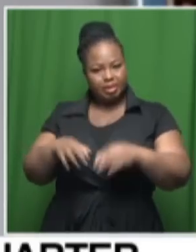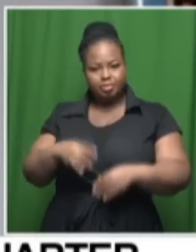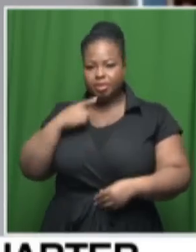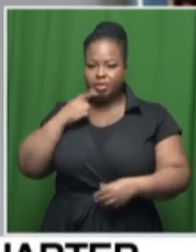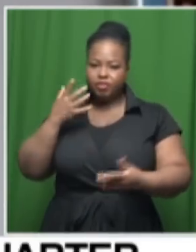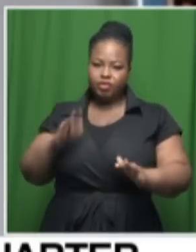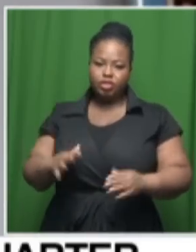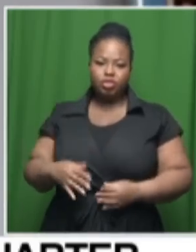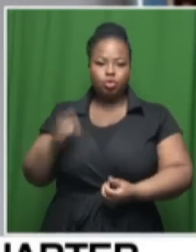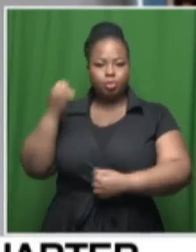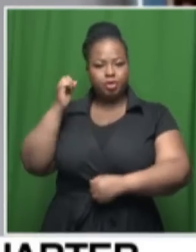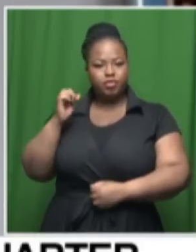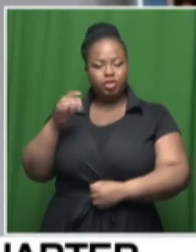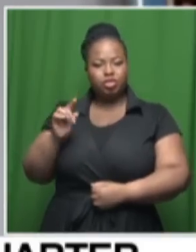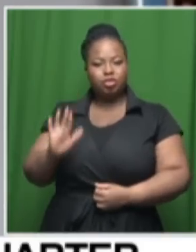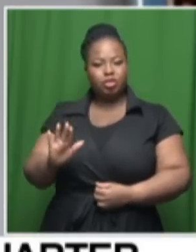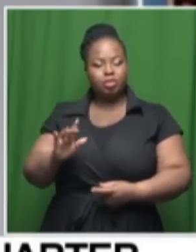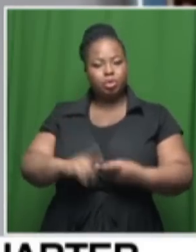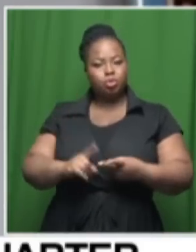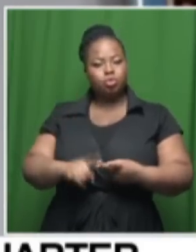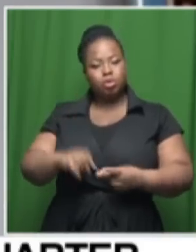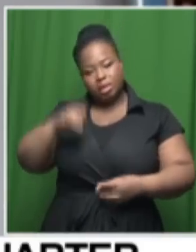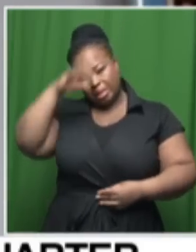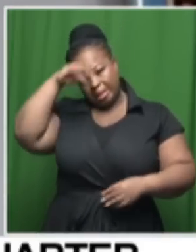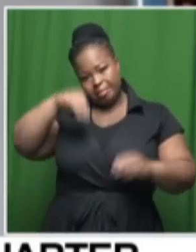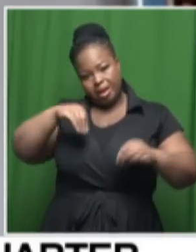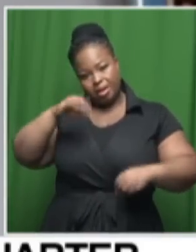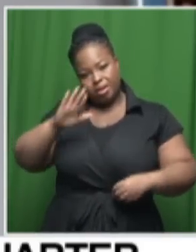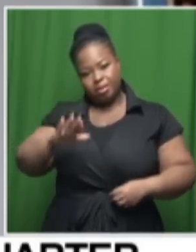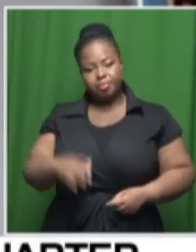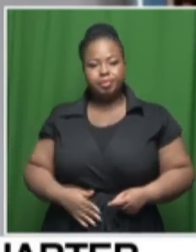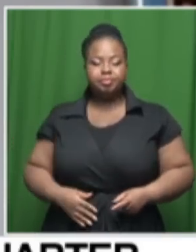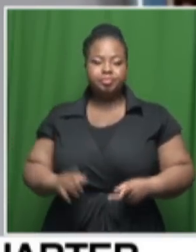the manufacturing industry, but also the mining industry and the like.